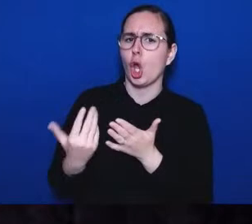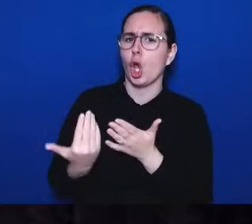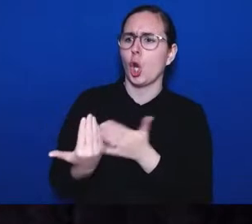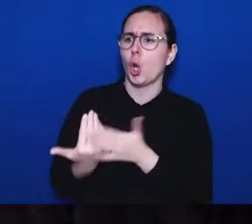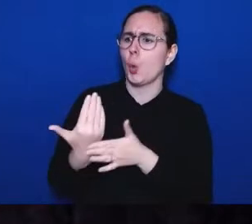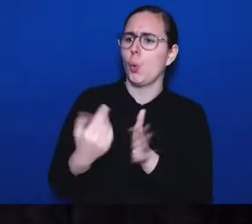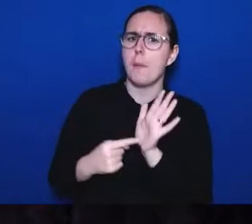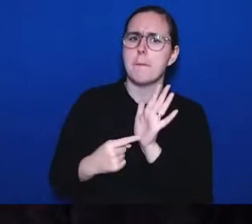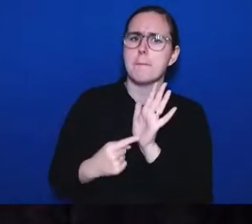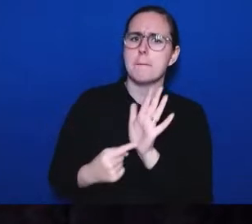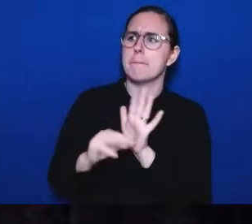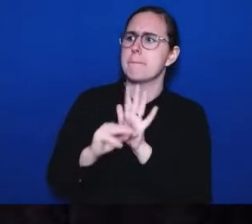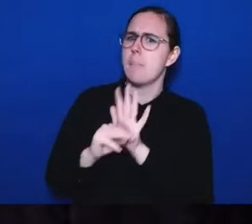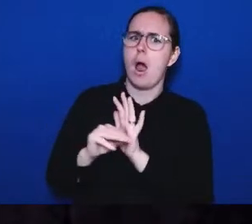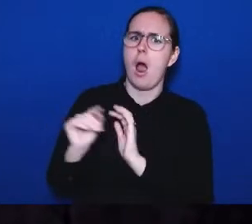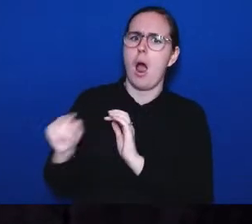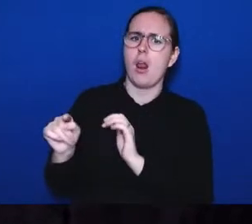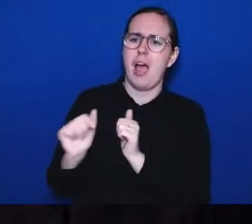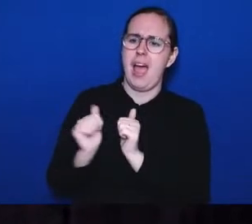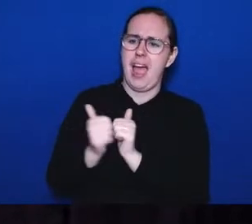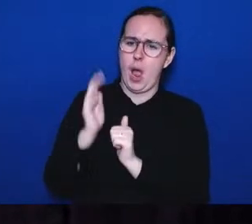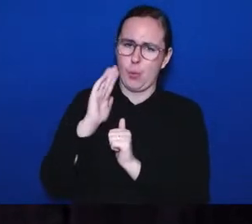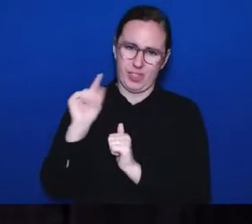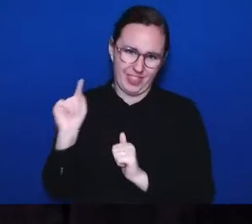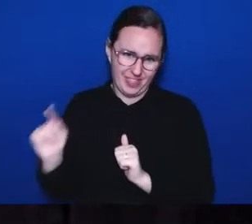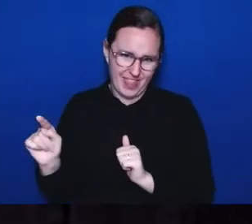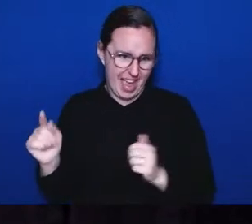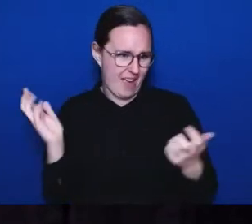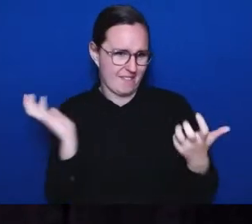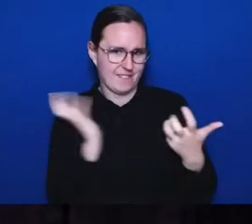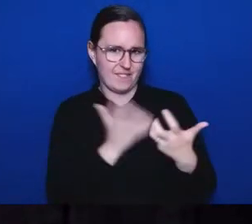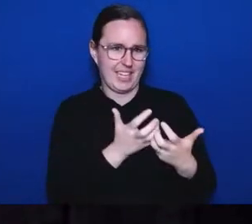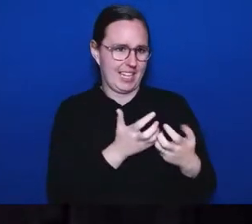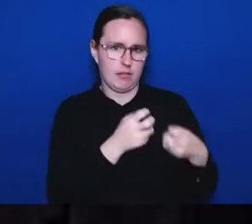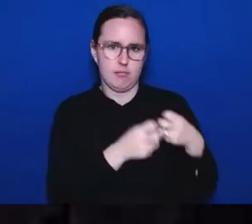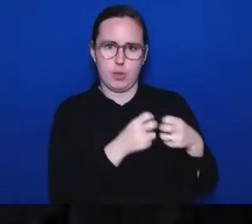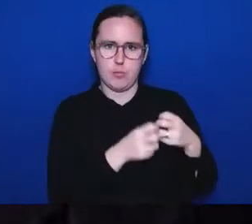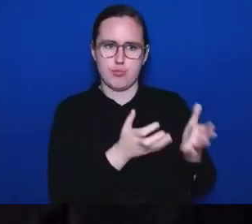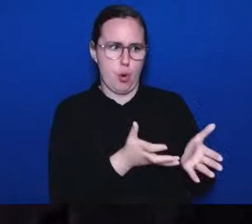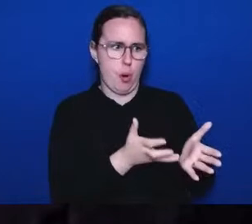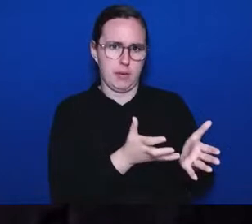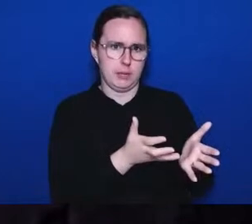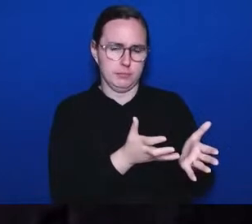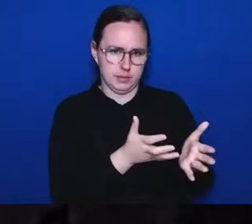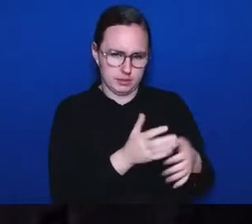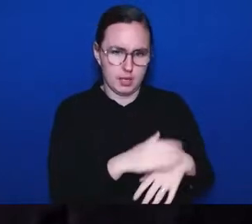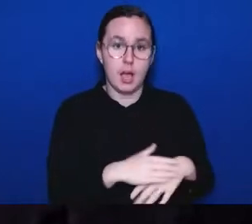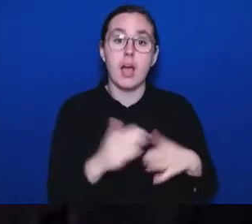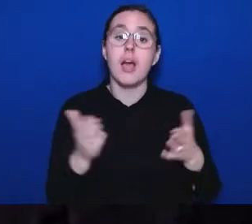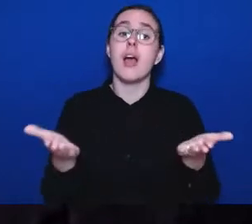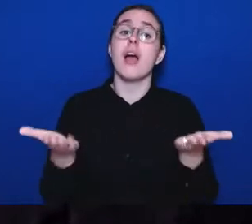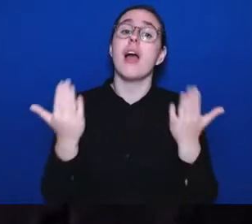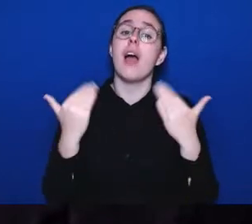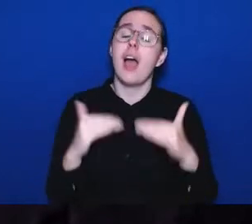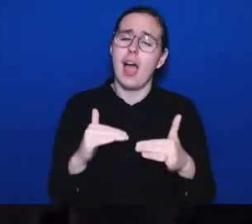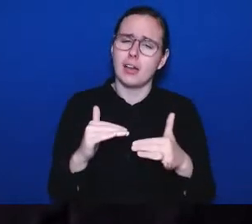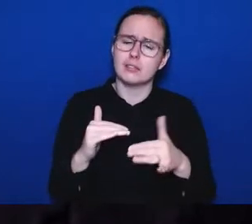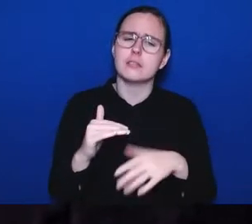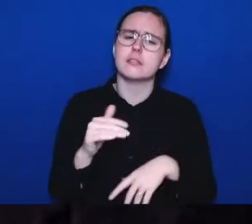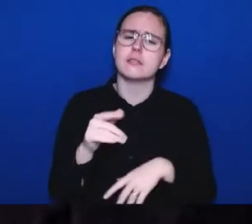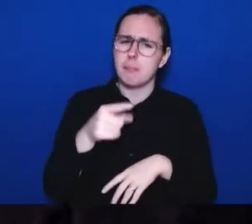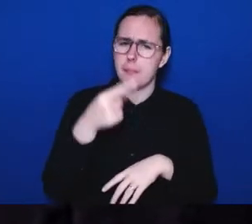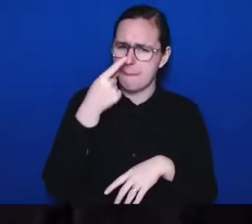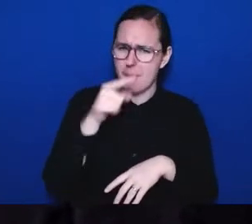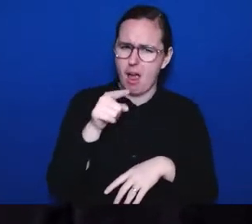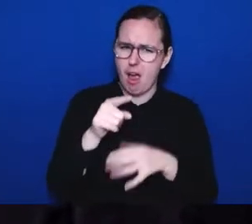British Columbia? And aside from that, there's a change as well around nurse practitioners.